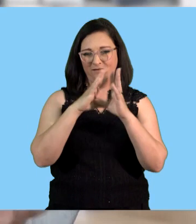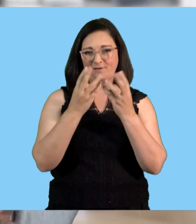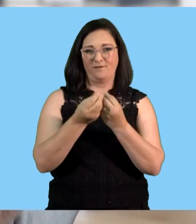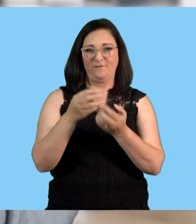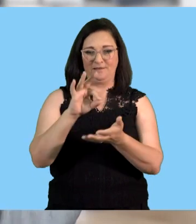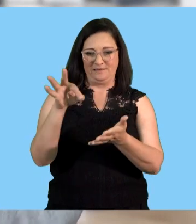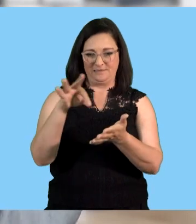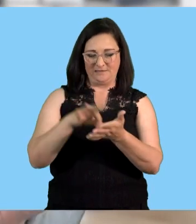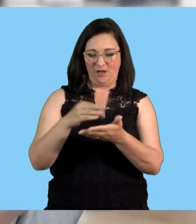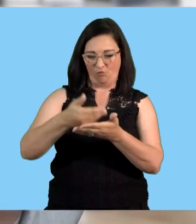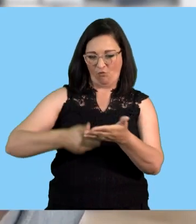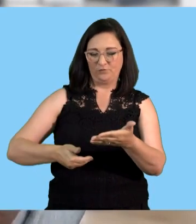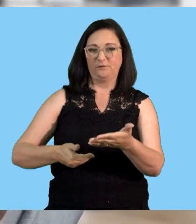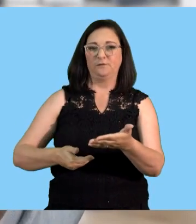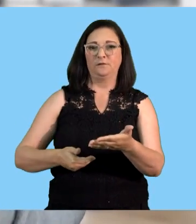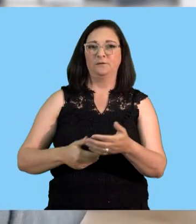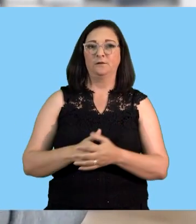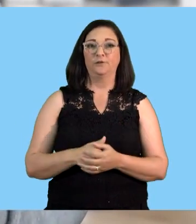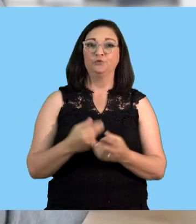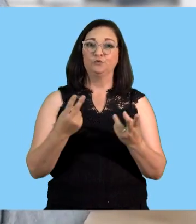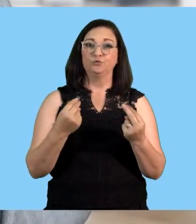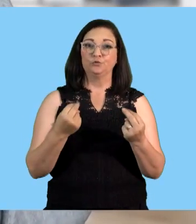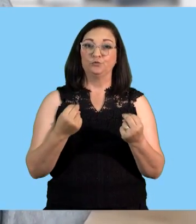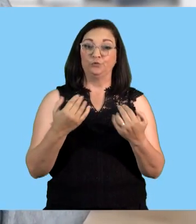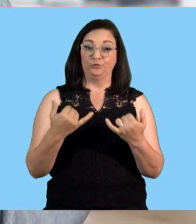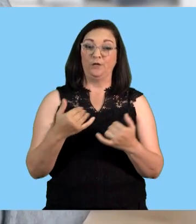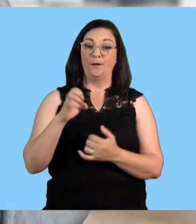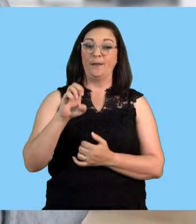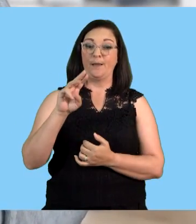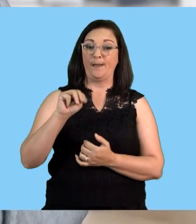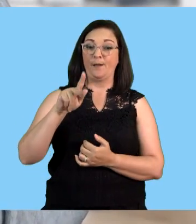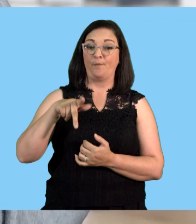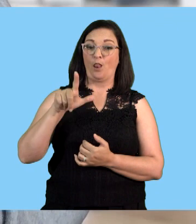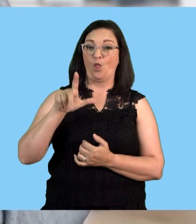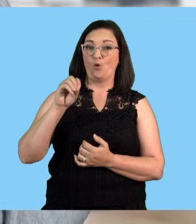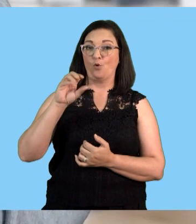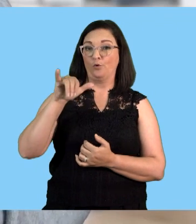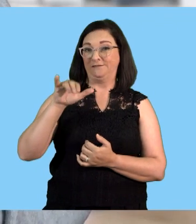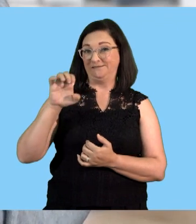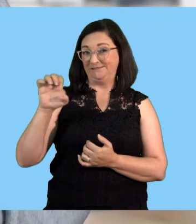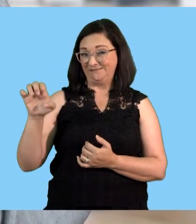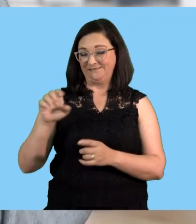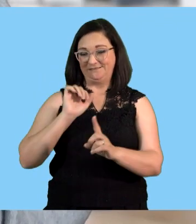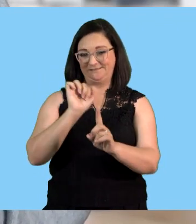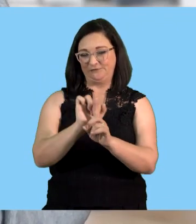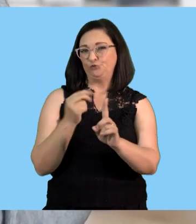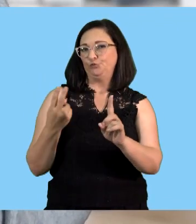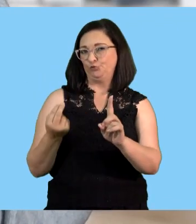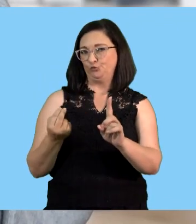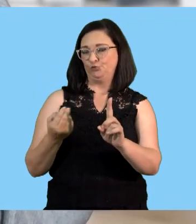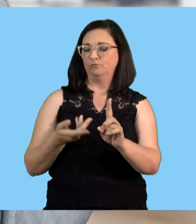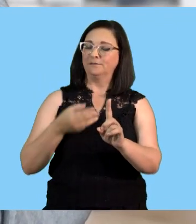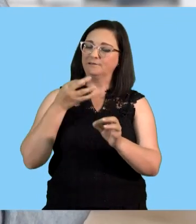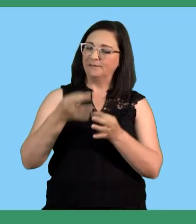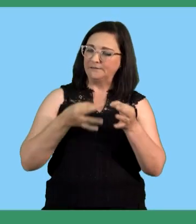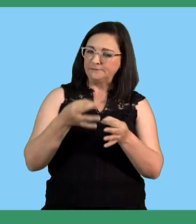that signed the contract is now called the new employer, the employee rather. So as an employer, that needs to be